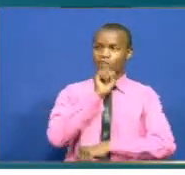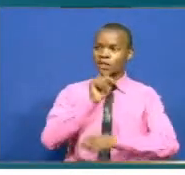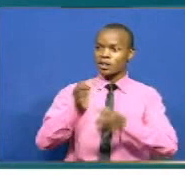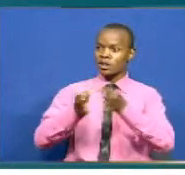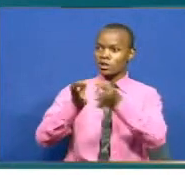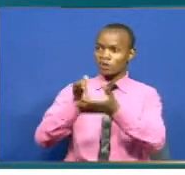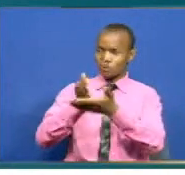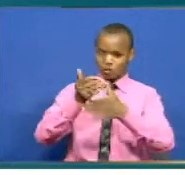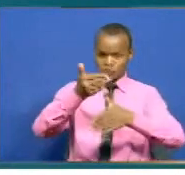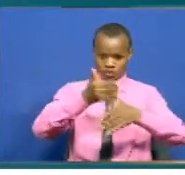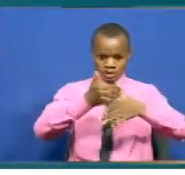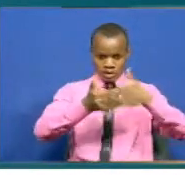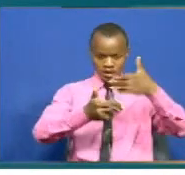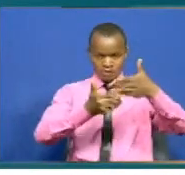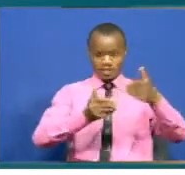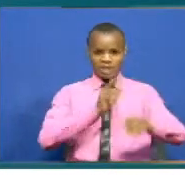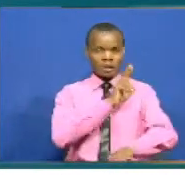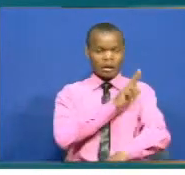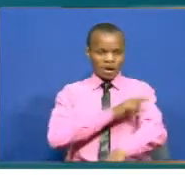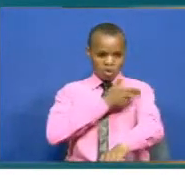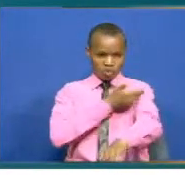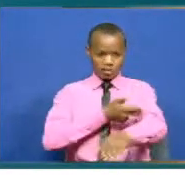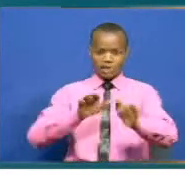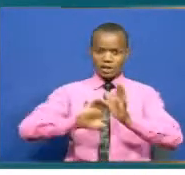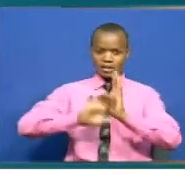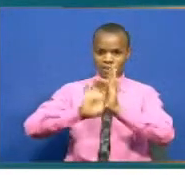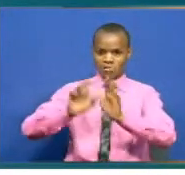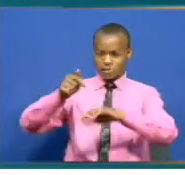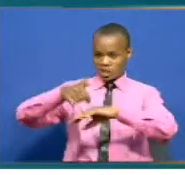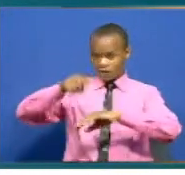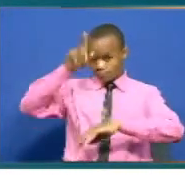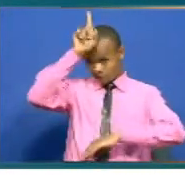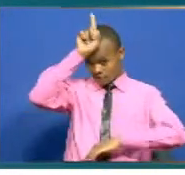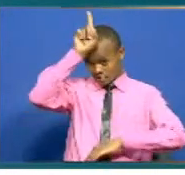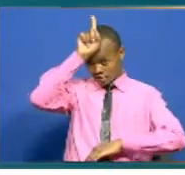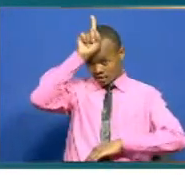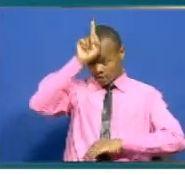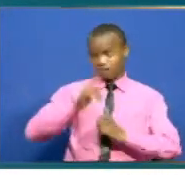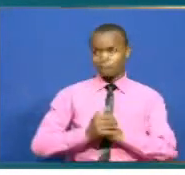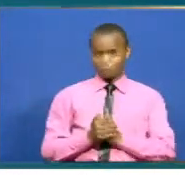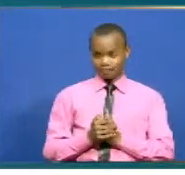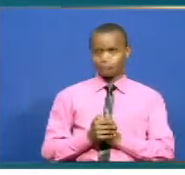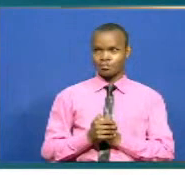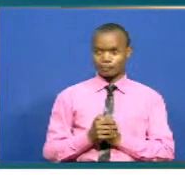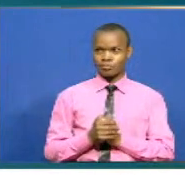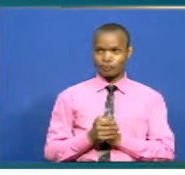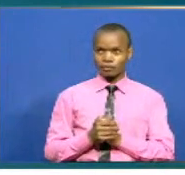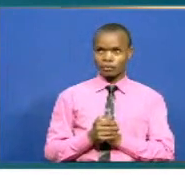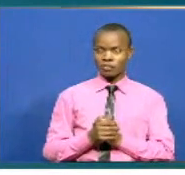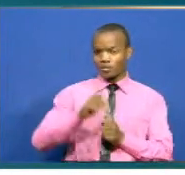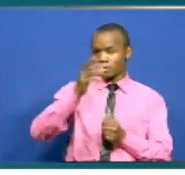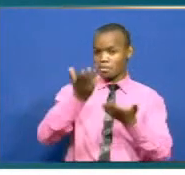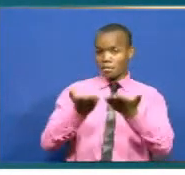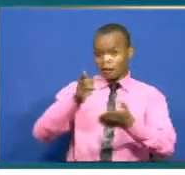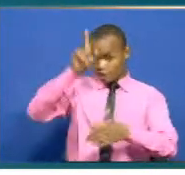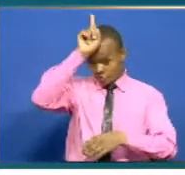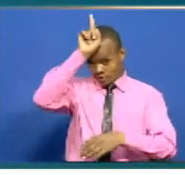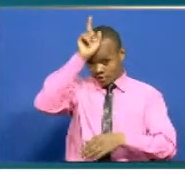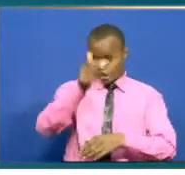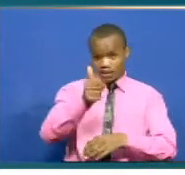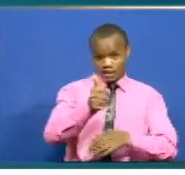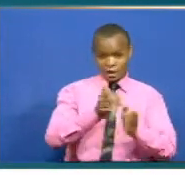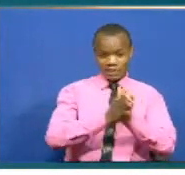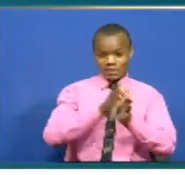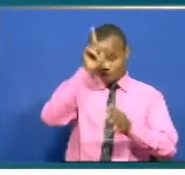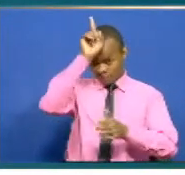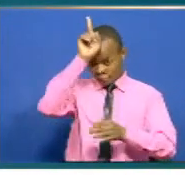build a hospital in a village, or say a health center in a village, a village A, and village B is about